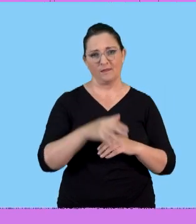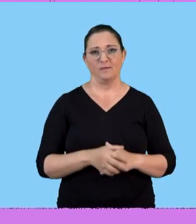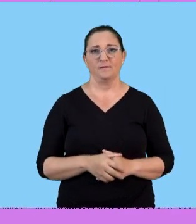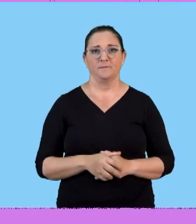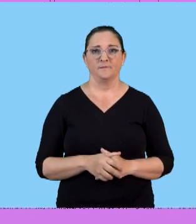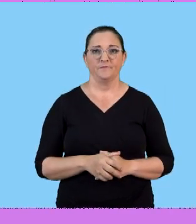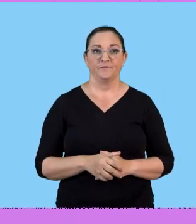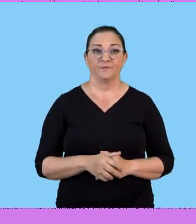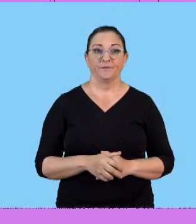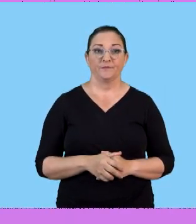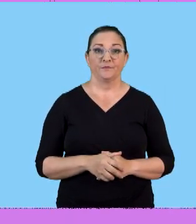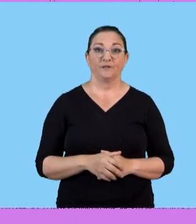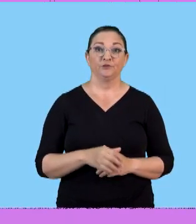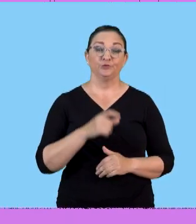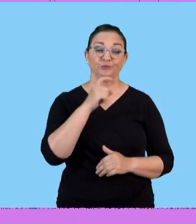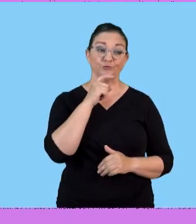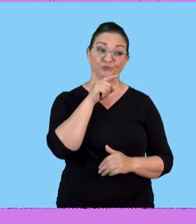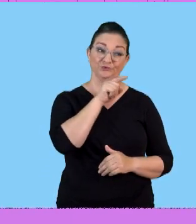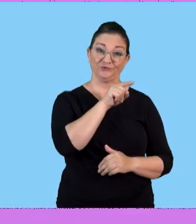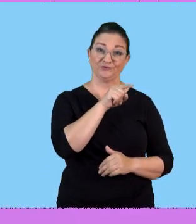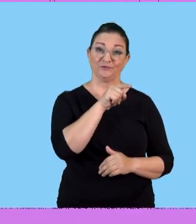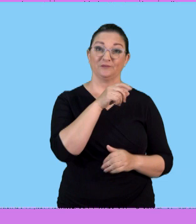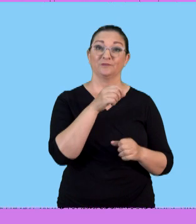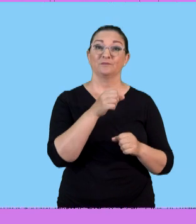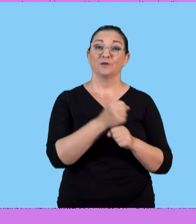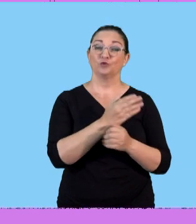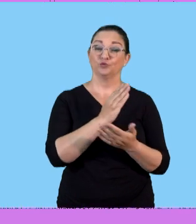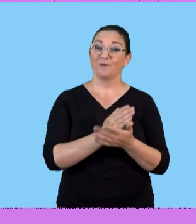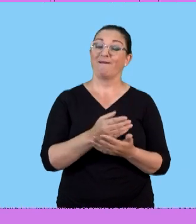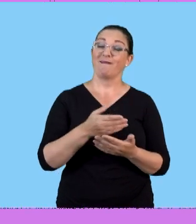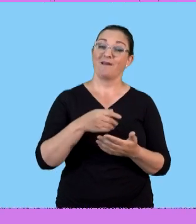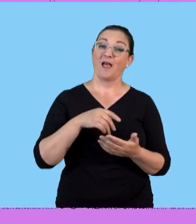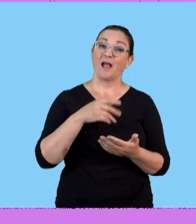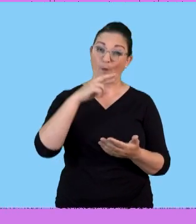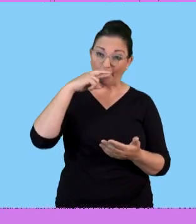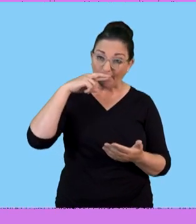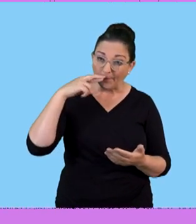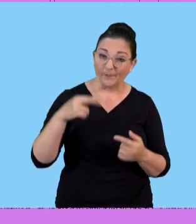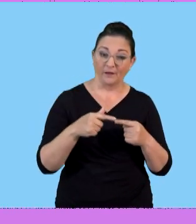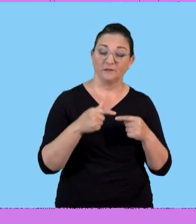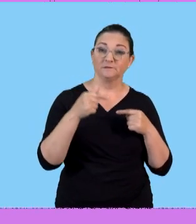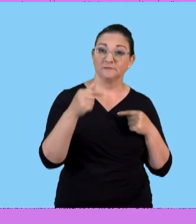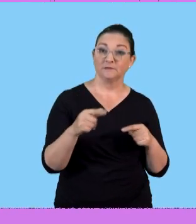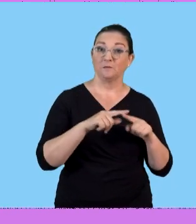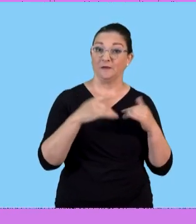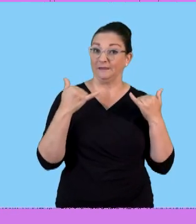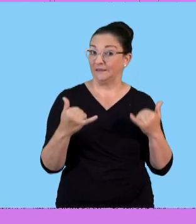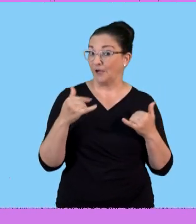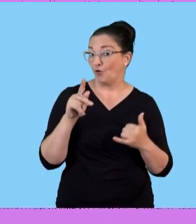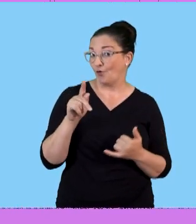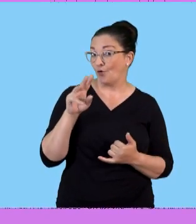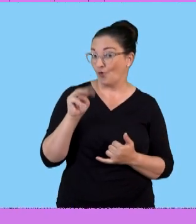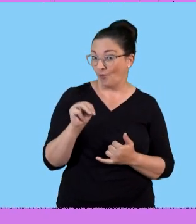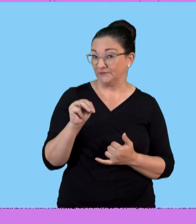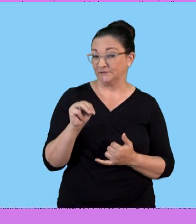million. Right, to determine the actual distance, this time around, it should be in kilometers, right,